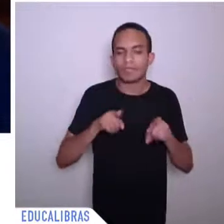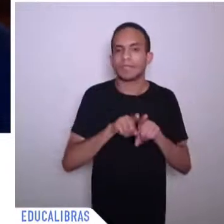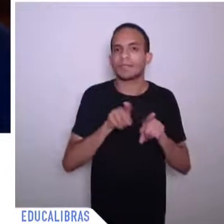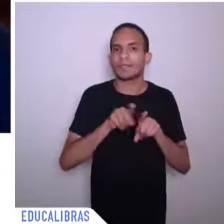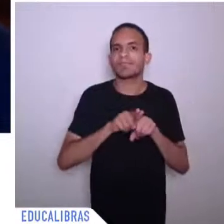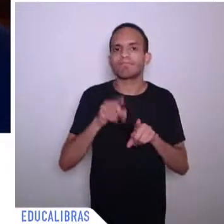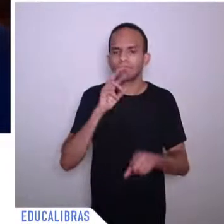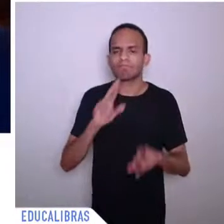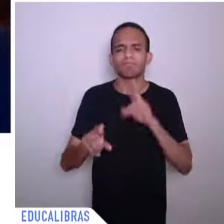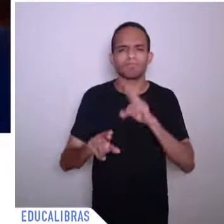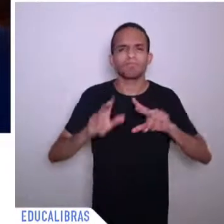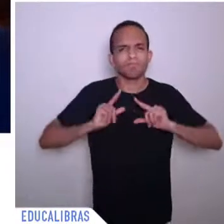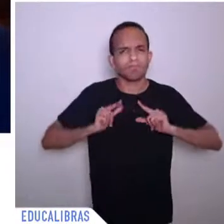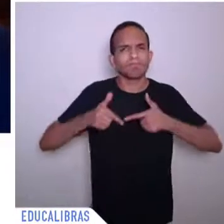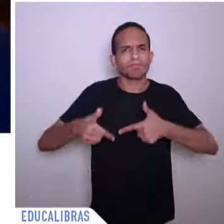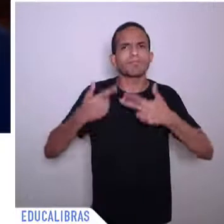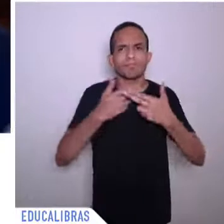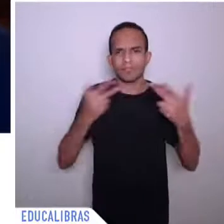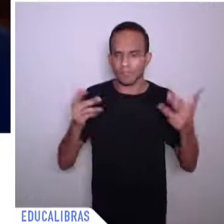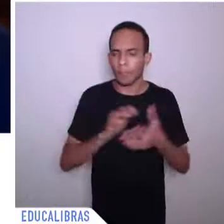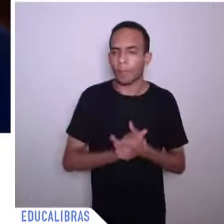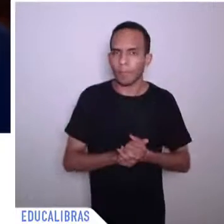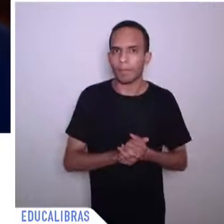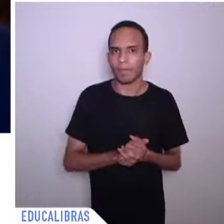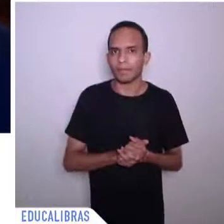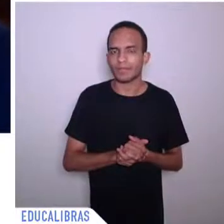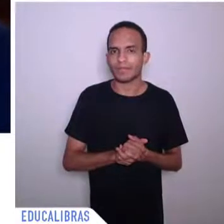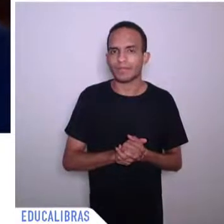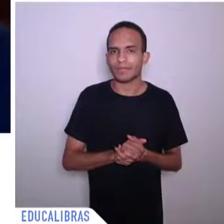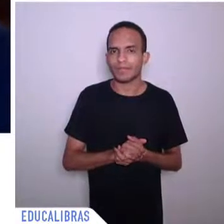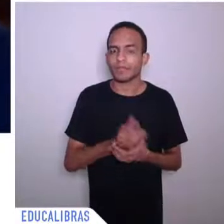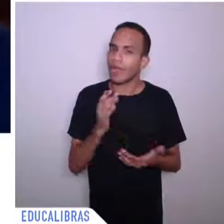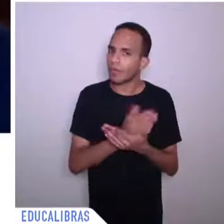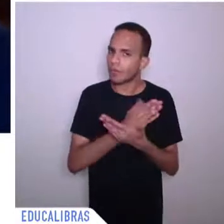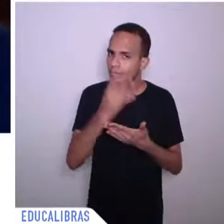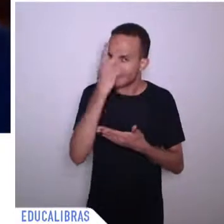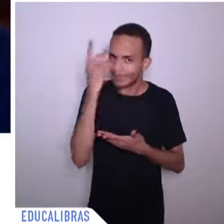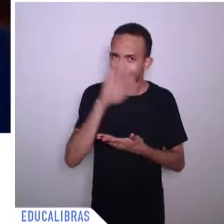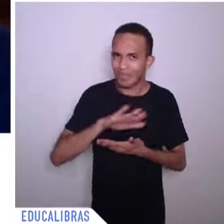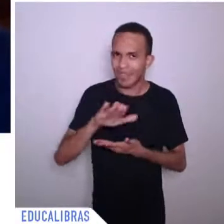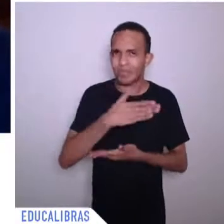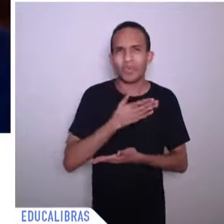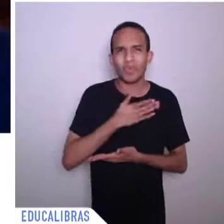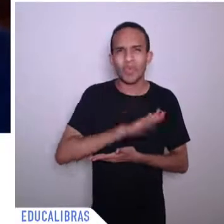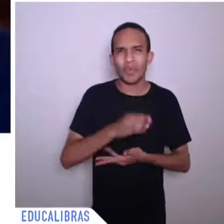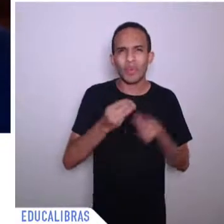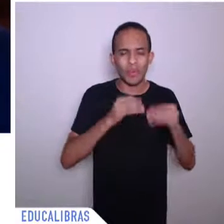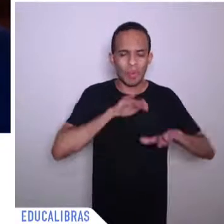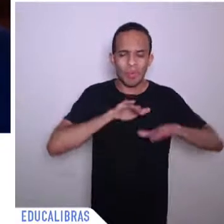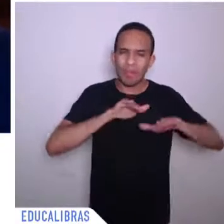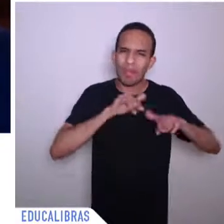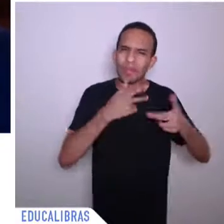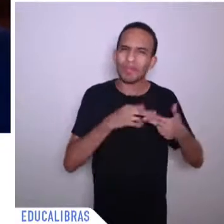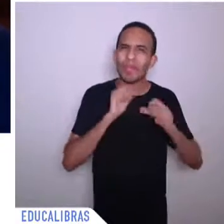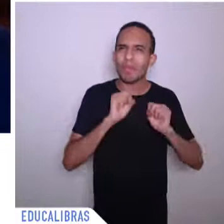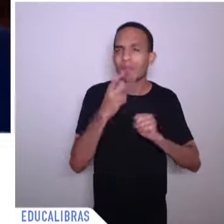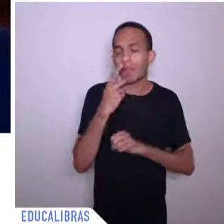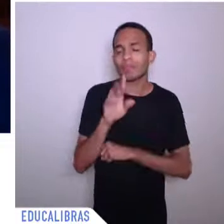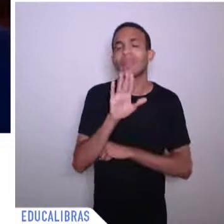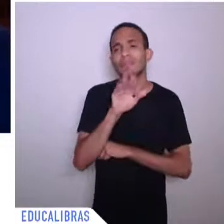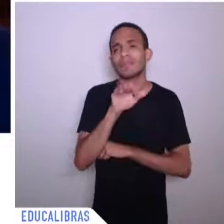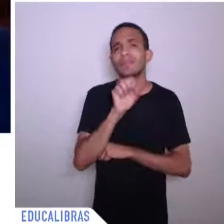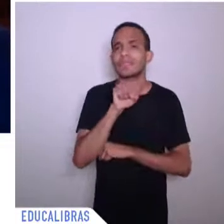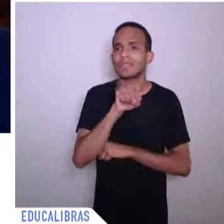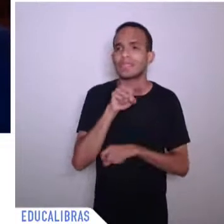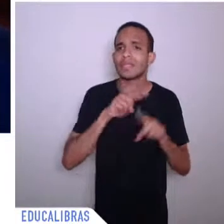and the parties are feeling this competition and responding to this sometime, and some people who